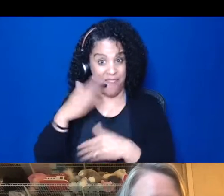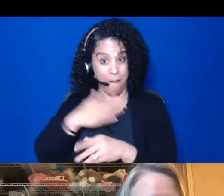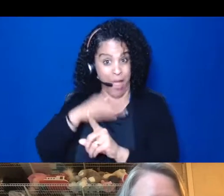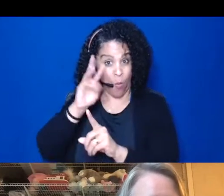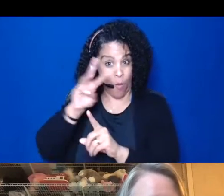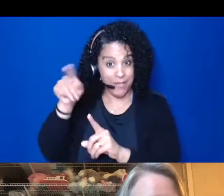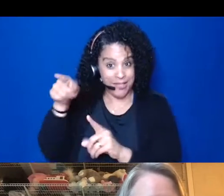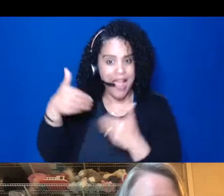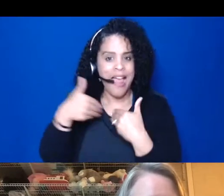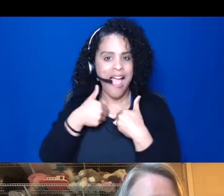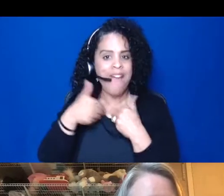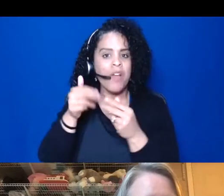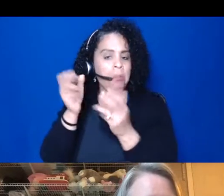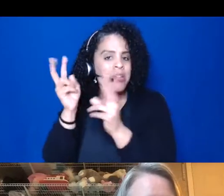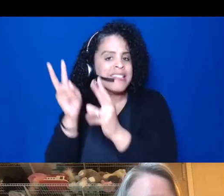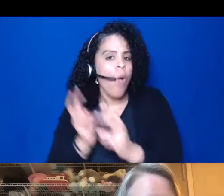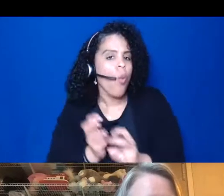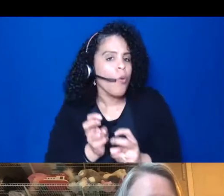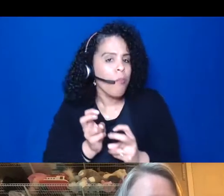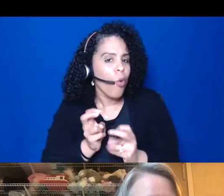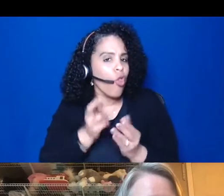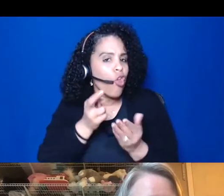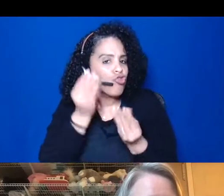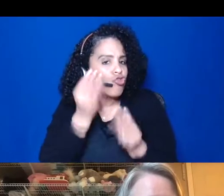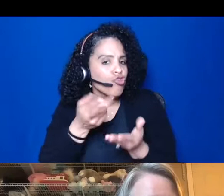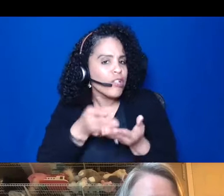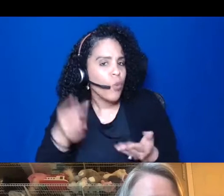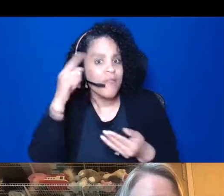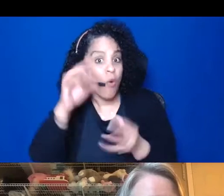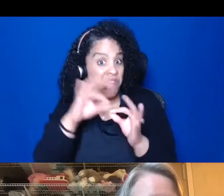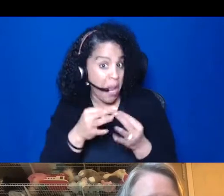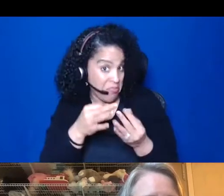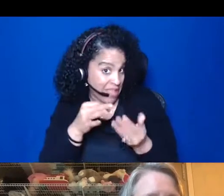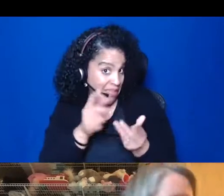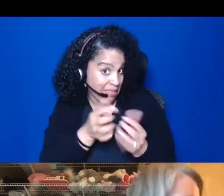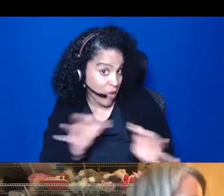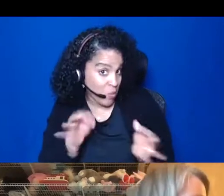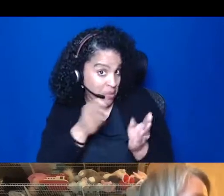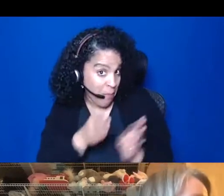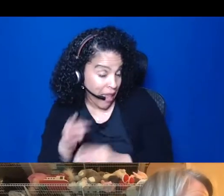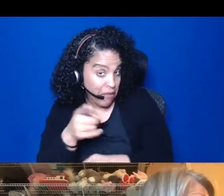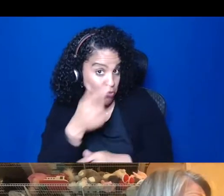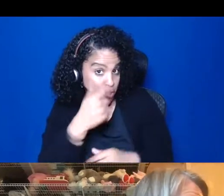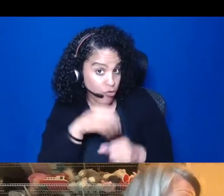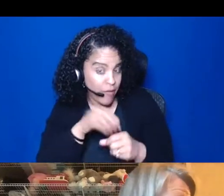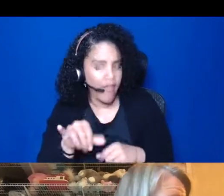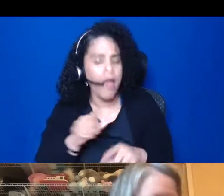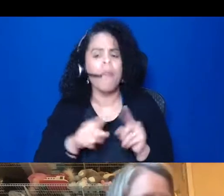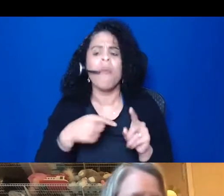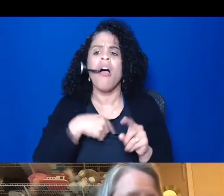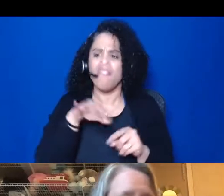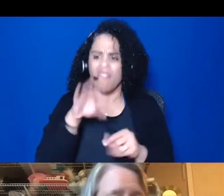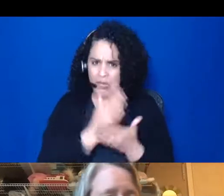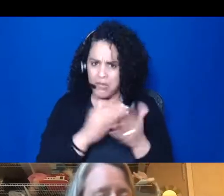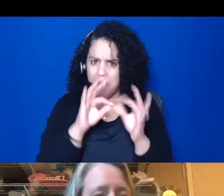some downloadable resources for family language planning if you are interested. But I found that in families